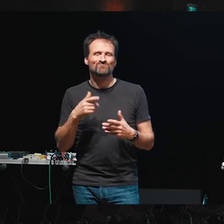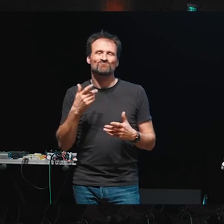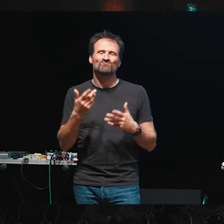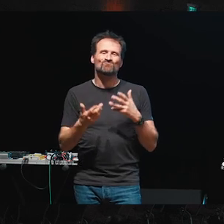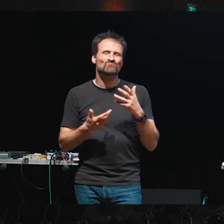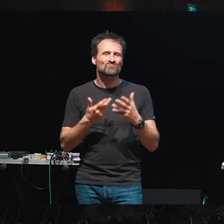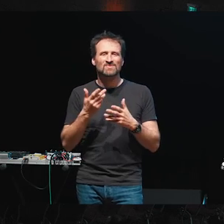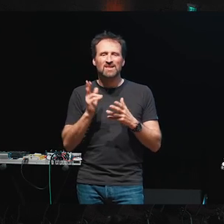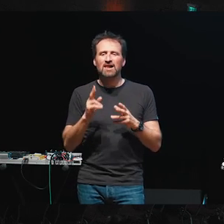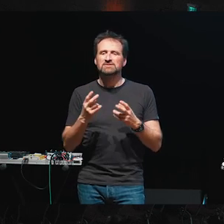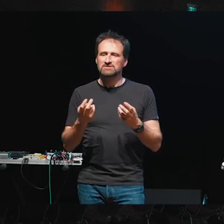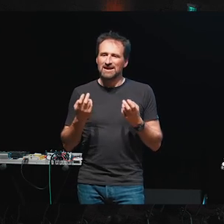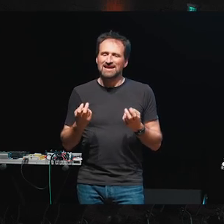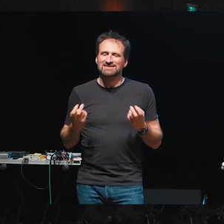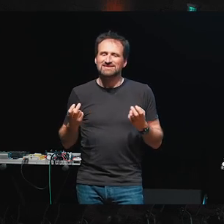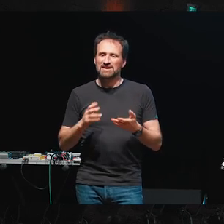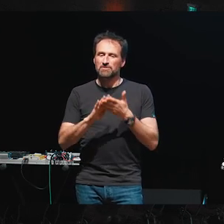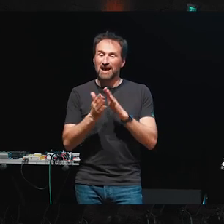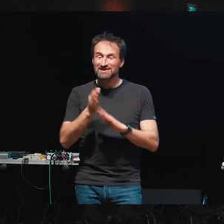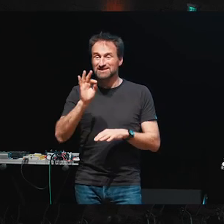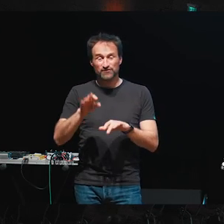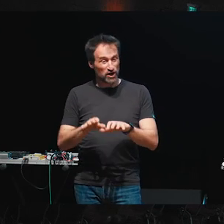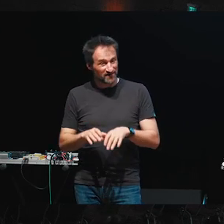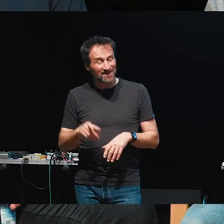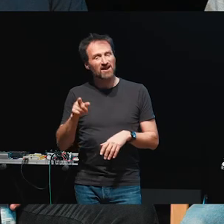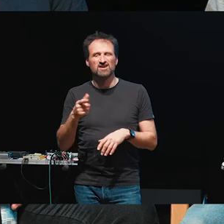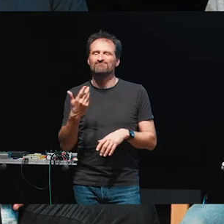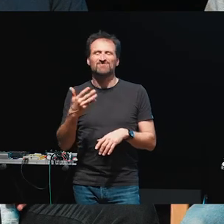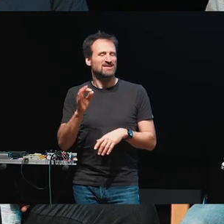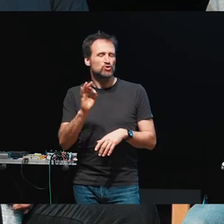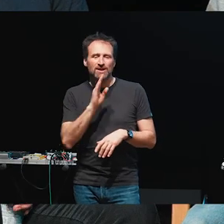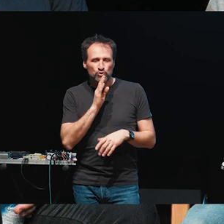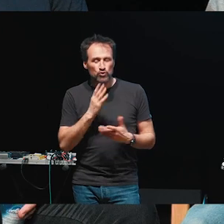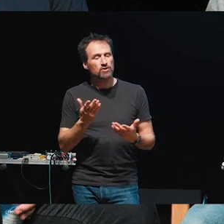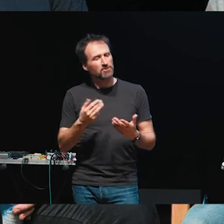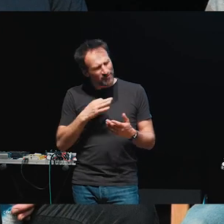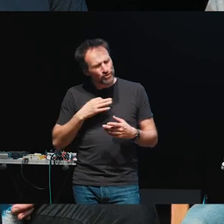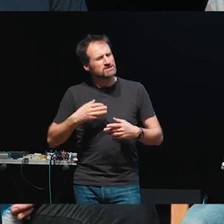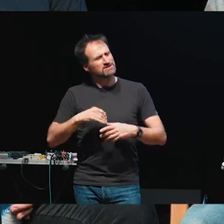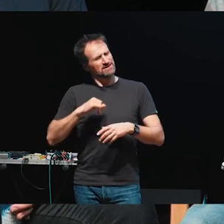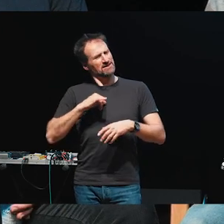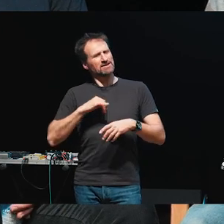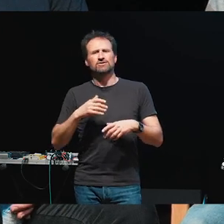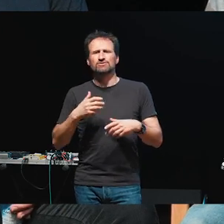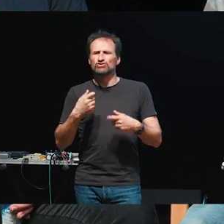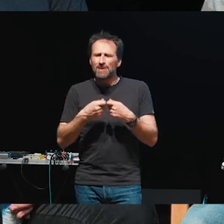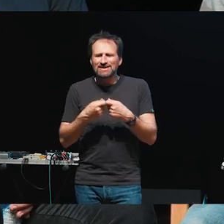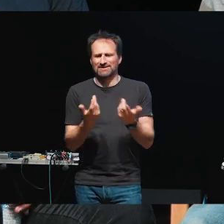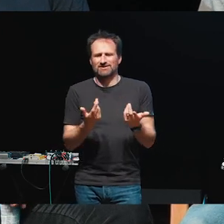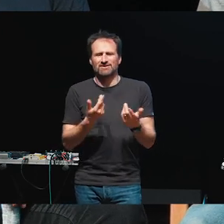an existing practice for developers. And so, like, to us, it's super exciting, that there are more than just one bundler, and that we